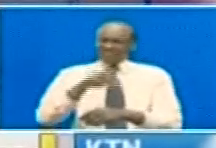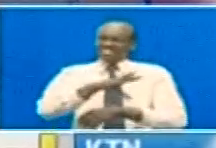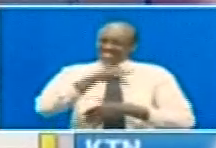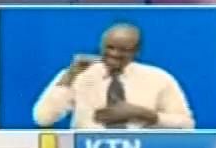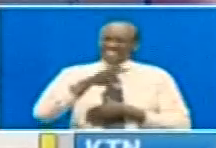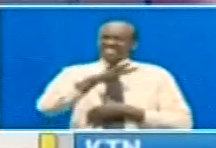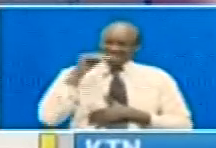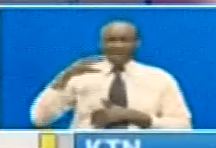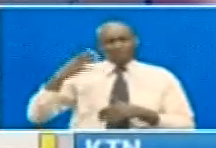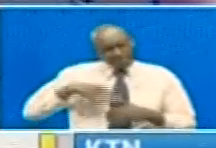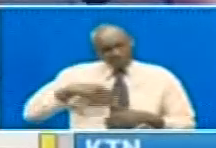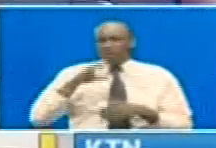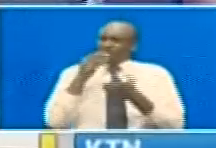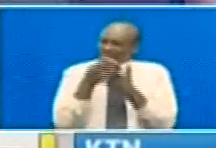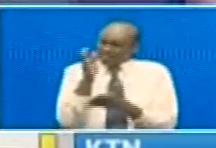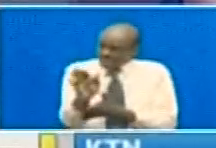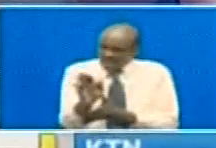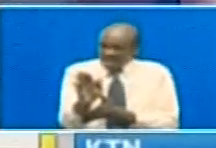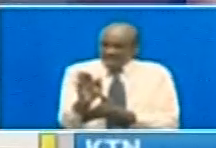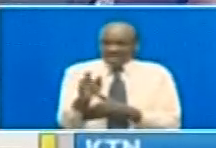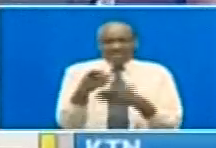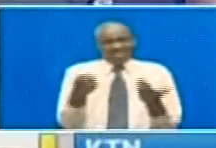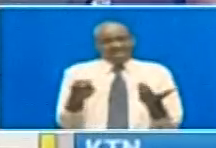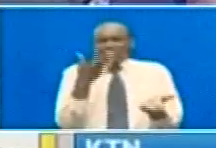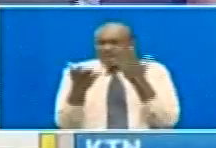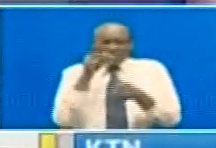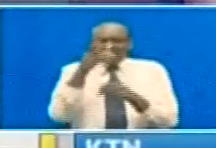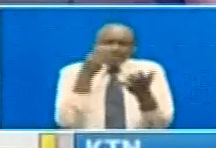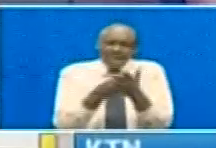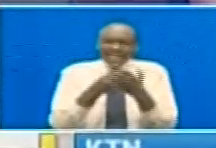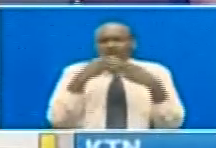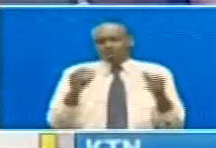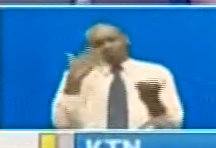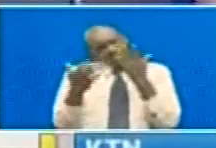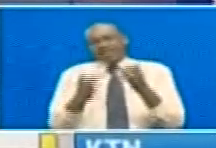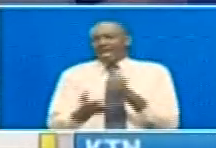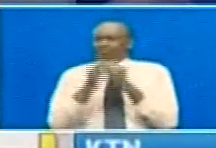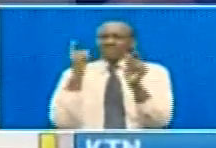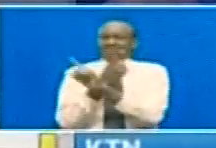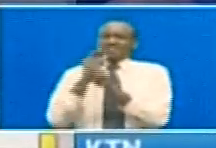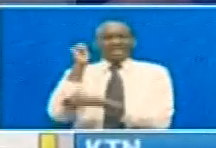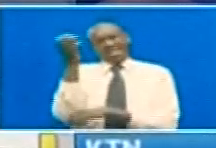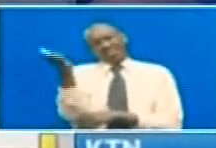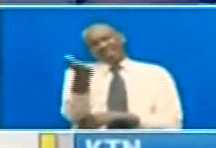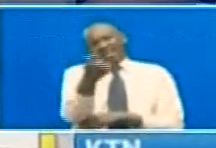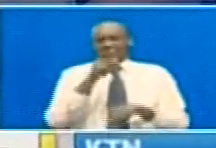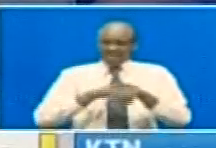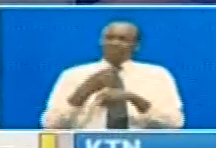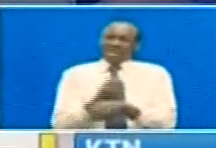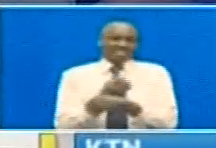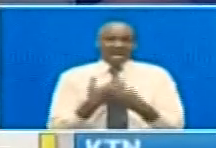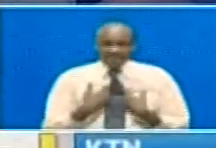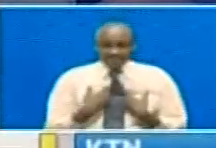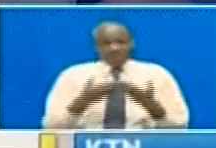the citizens blind. Perhaps the money lost could save the lives of thousands of Kenyans living with cancer. And